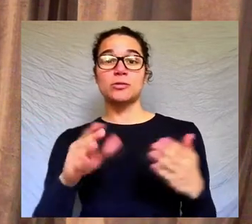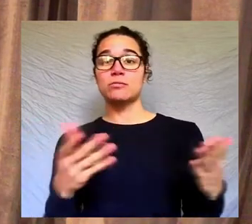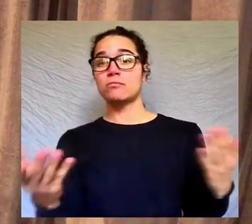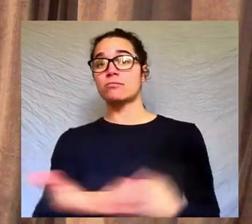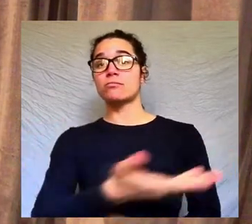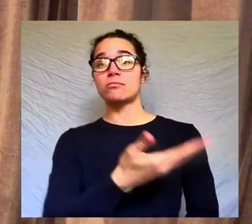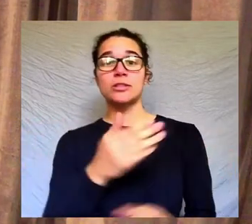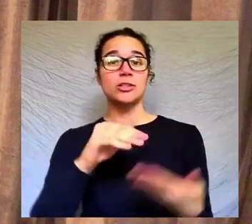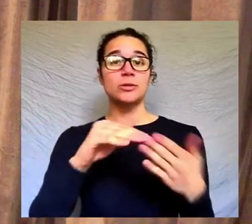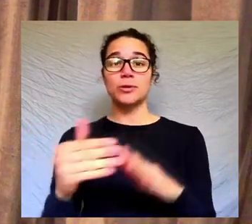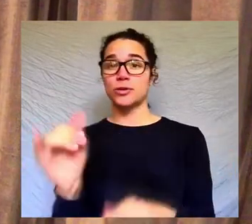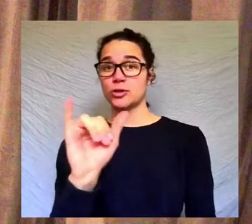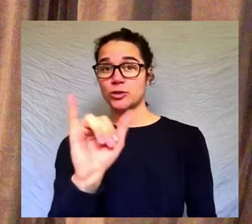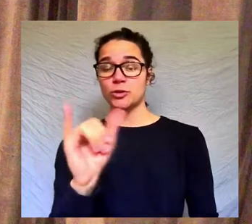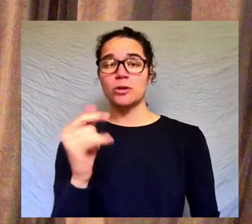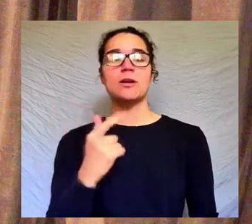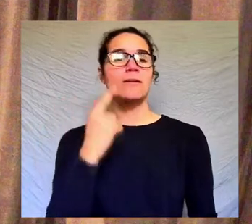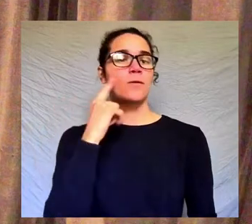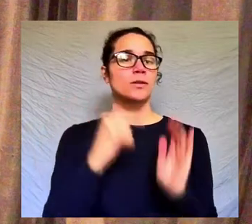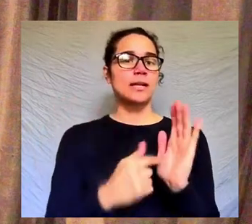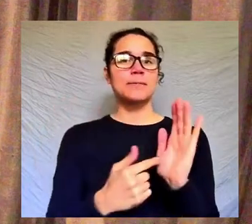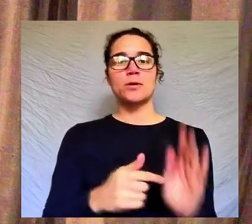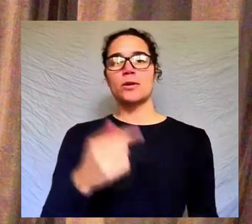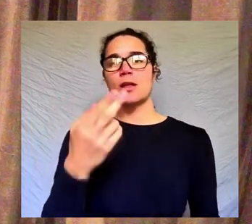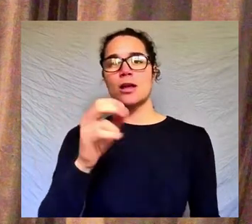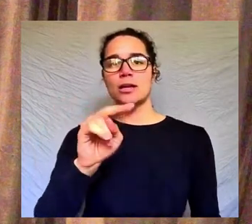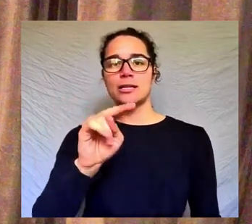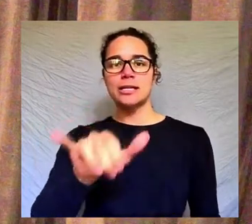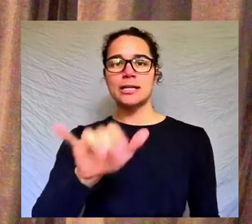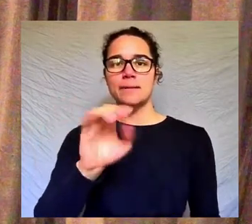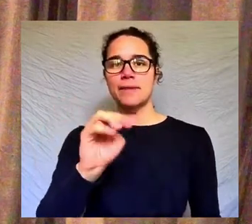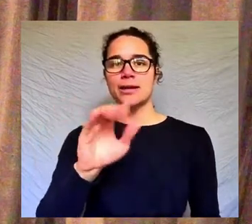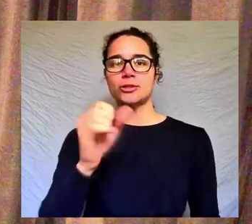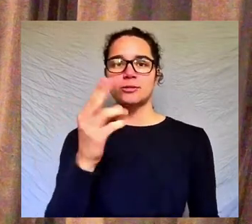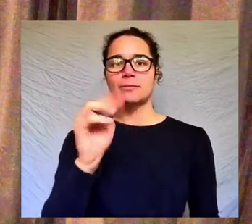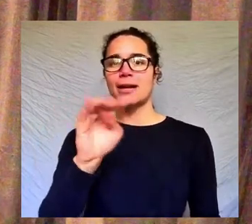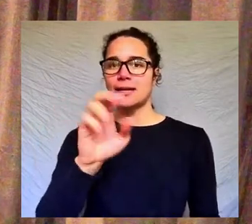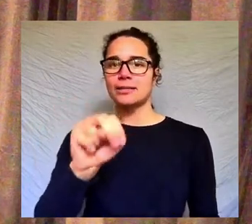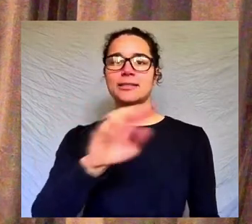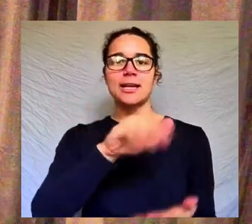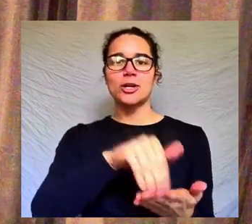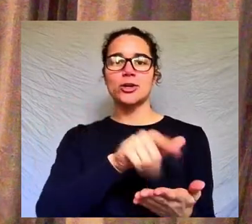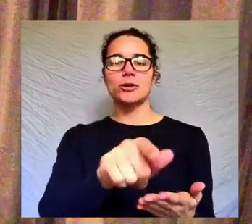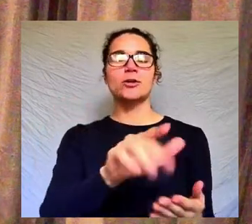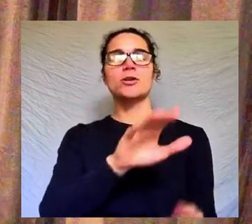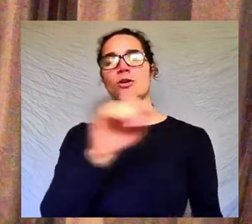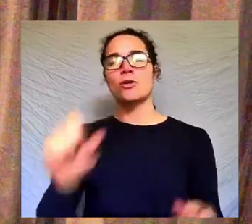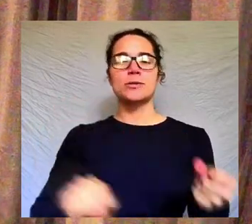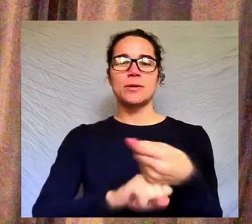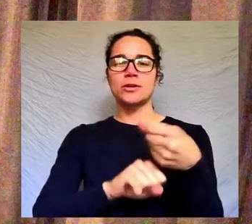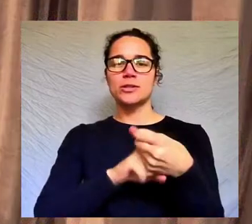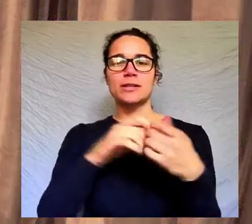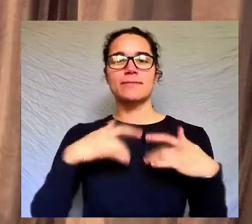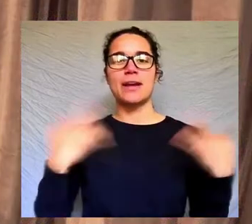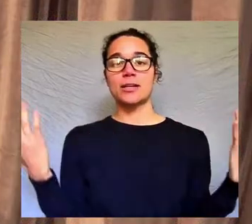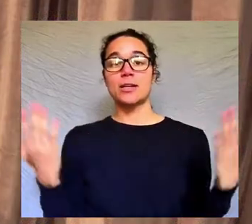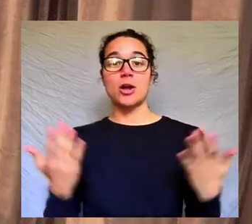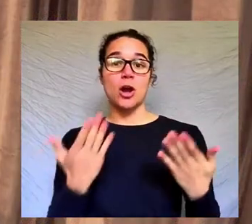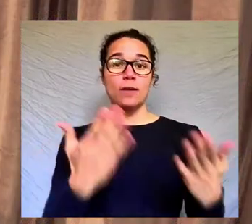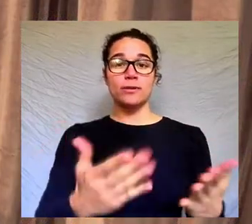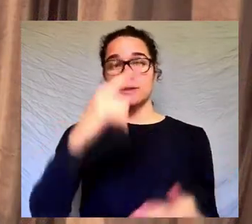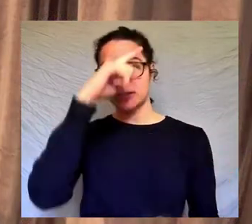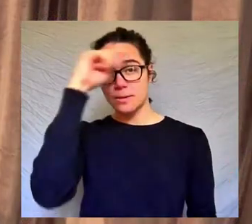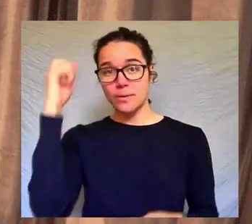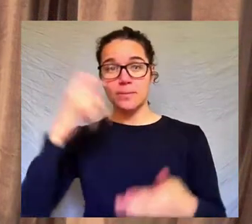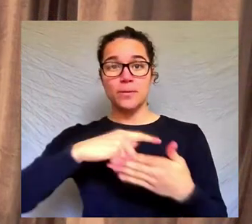example, the Honey Nashman Center, a co-sponsor of this event, offers a summer program called Civic Changemakers, in